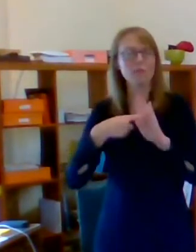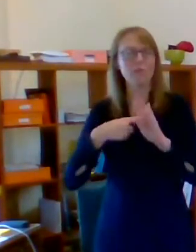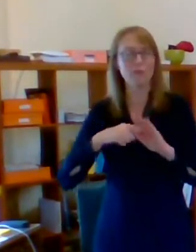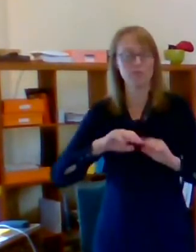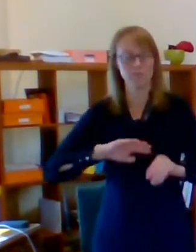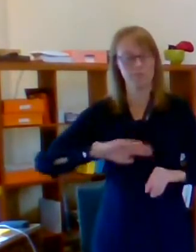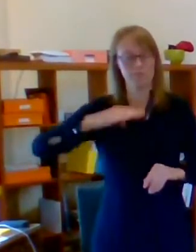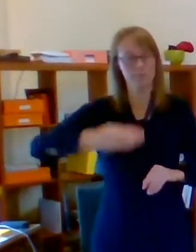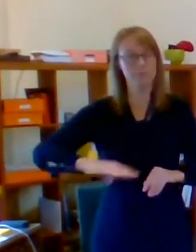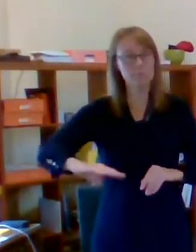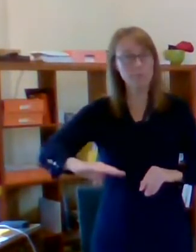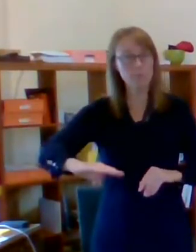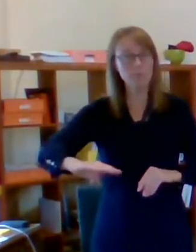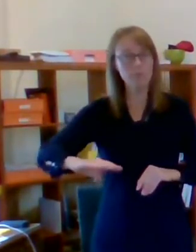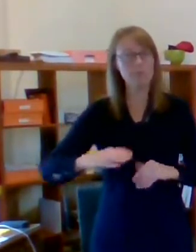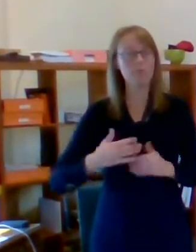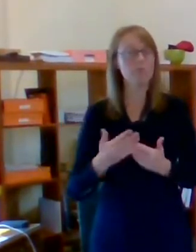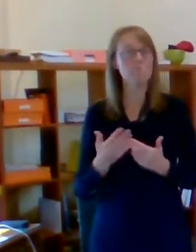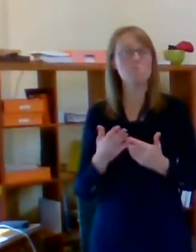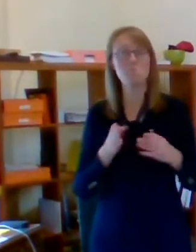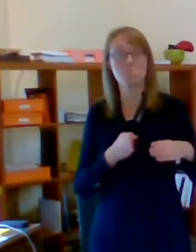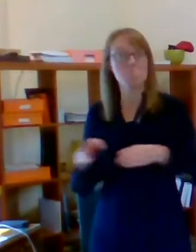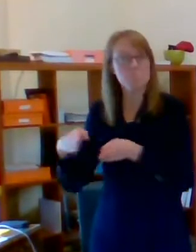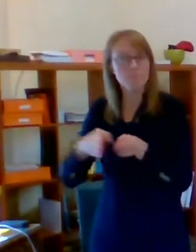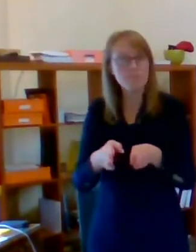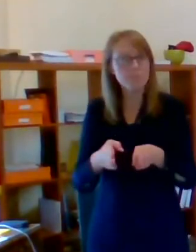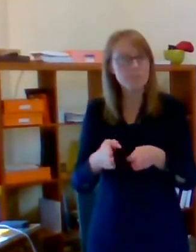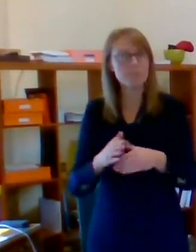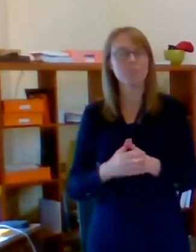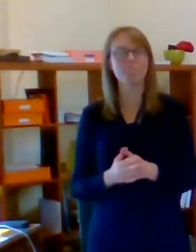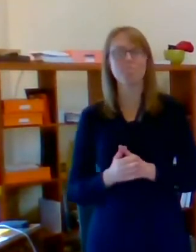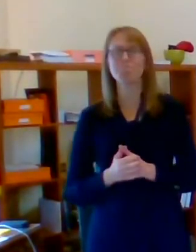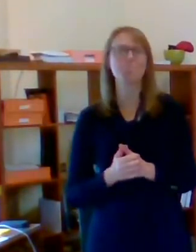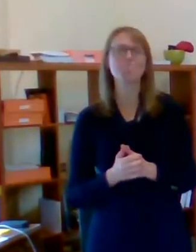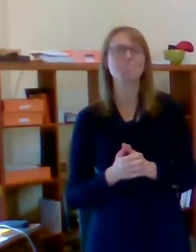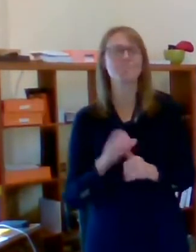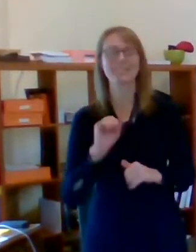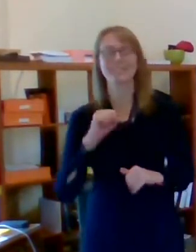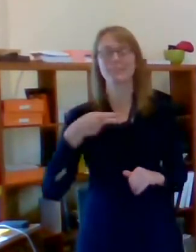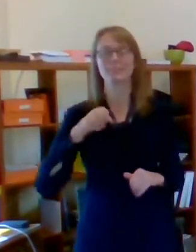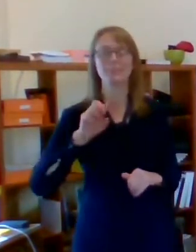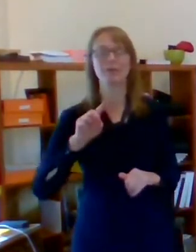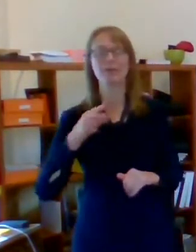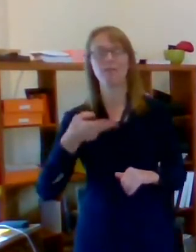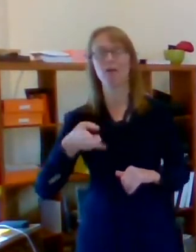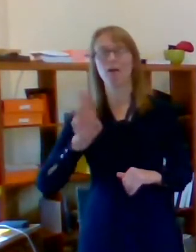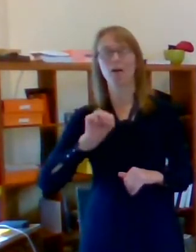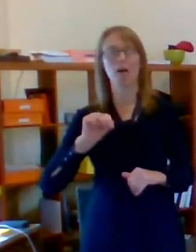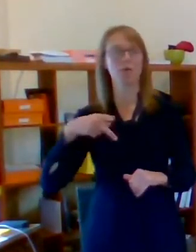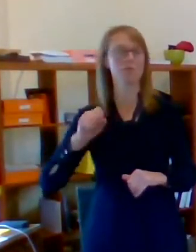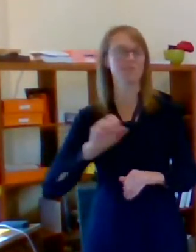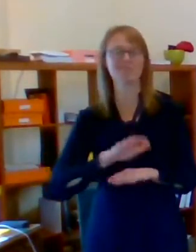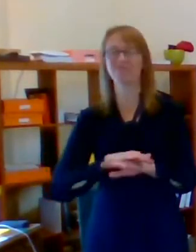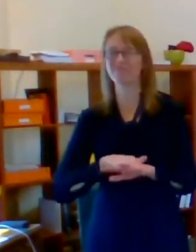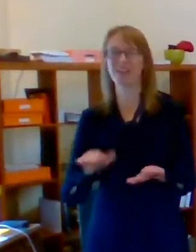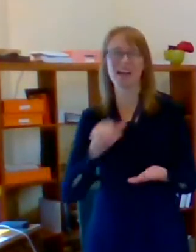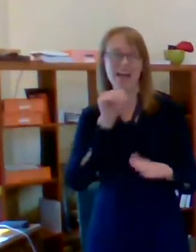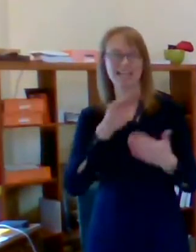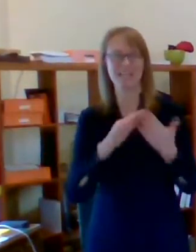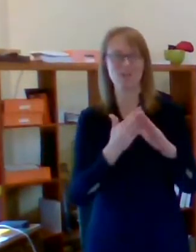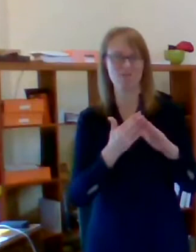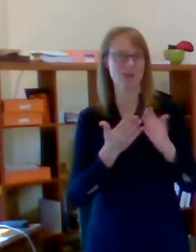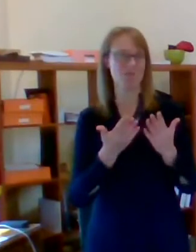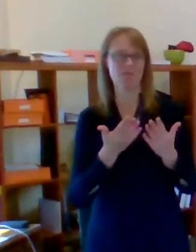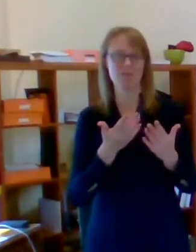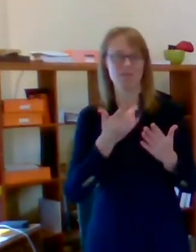smaller? So we probably aren't thinking about speed humps in downtown. That has to do with plowing the